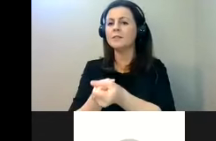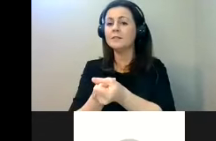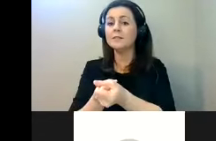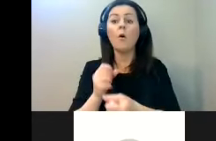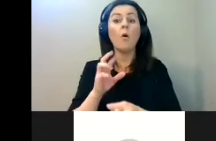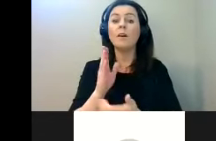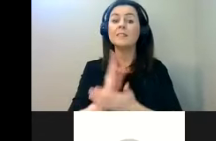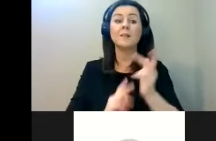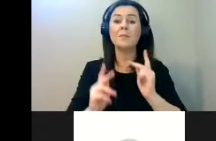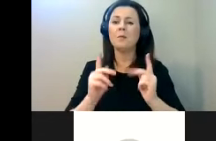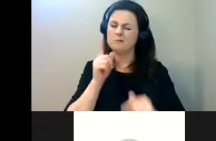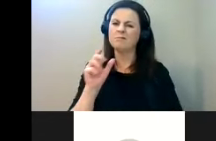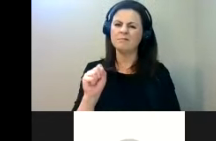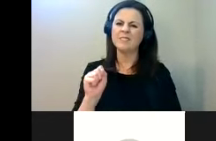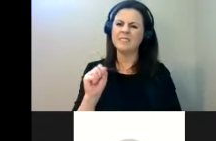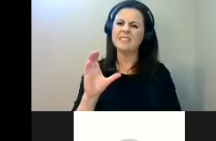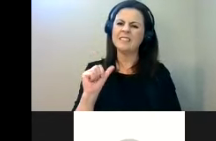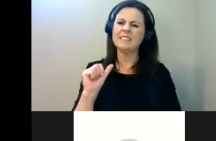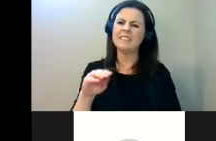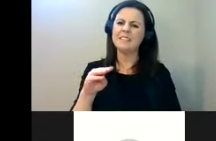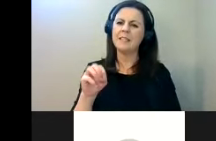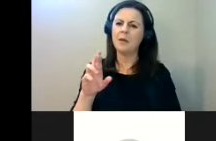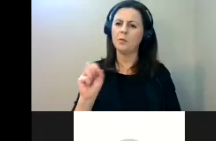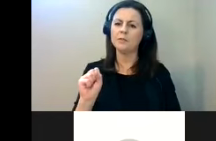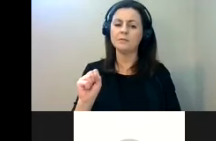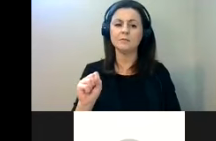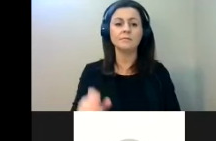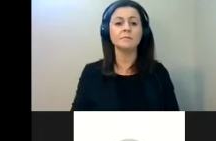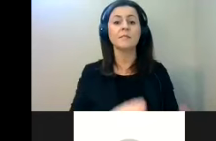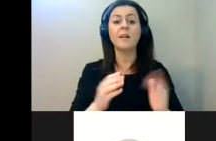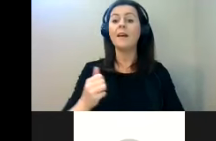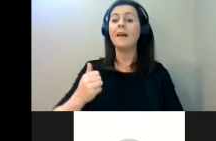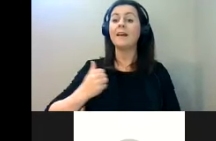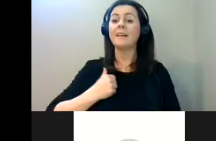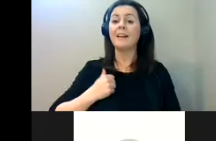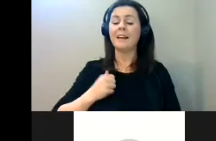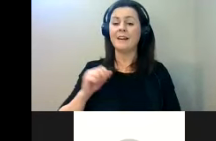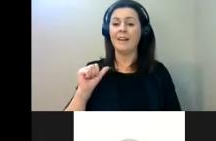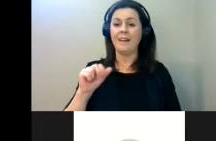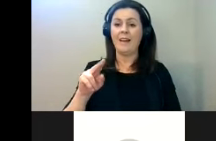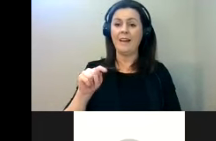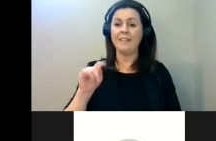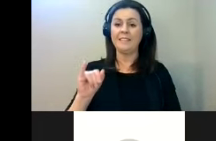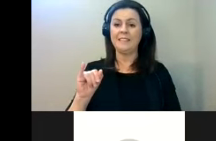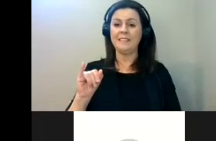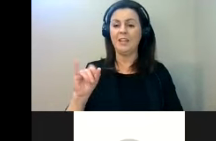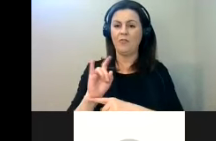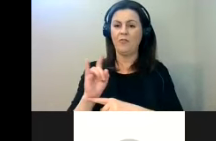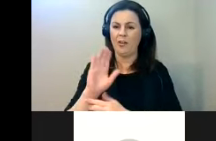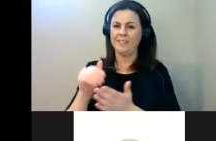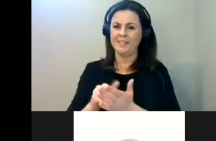scammers. So according to the Canadian Anti-Fraud Centre, and I'm going to refer to that next as